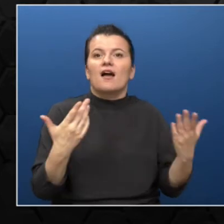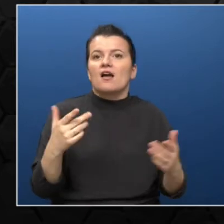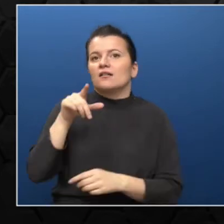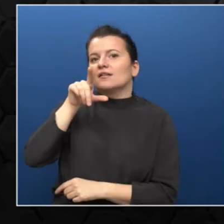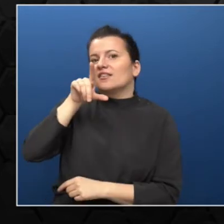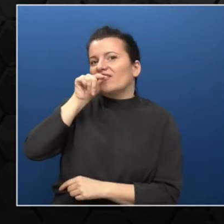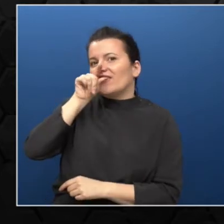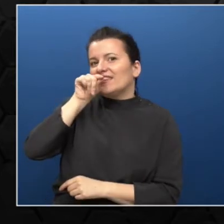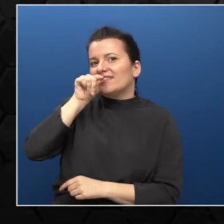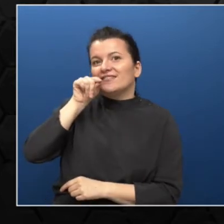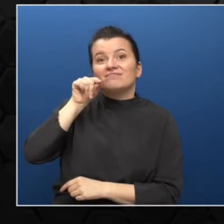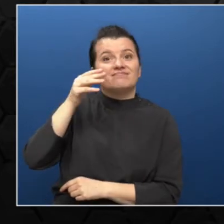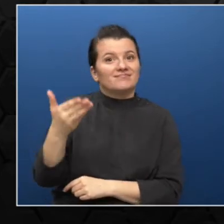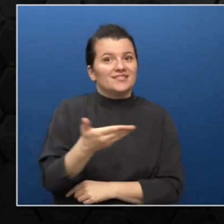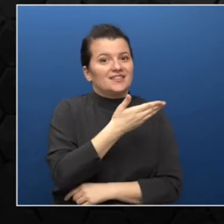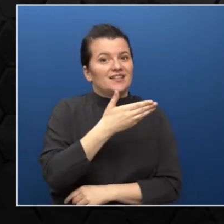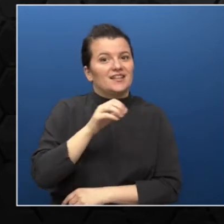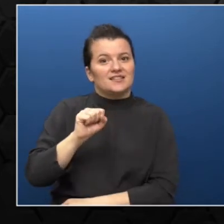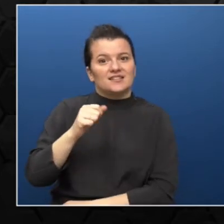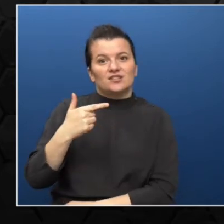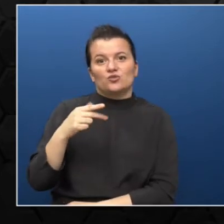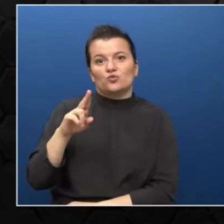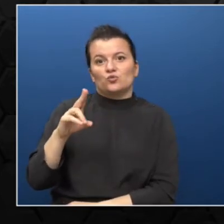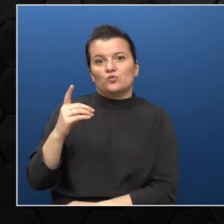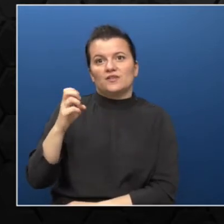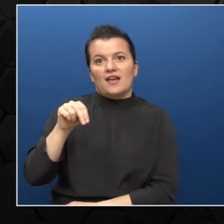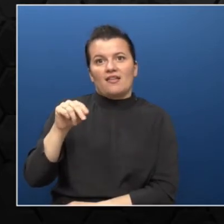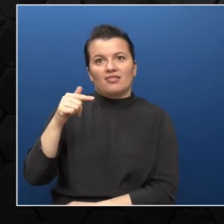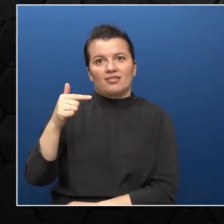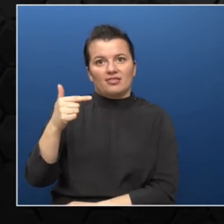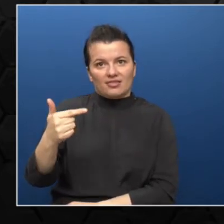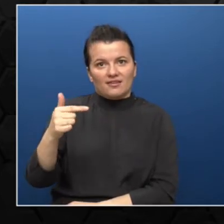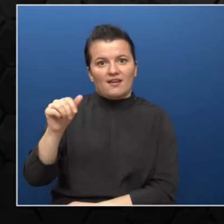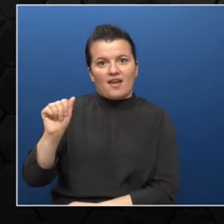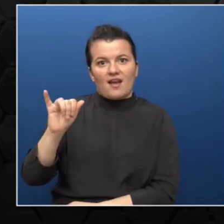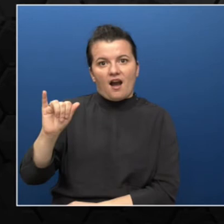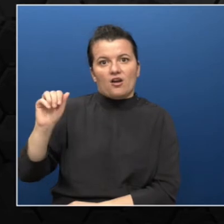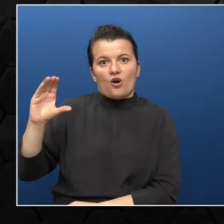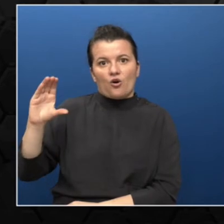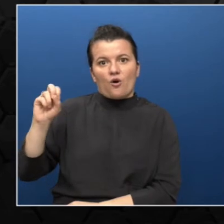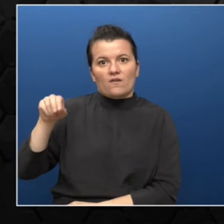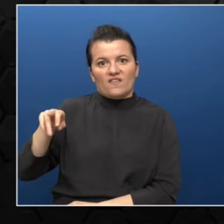hashtag. If you do have trouble, feel free to reach out.